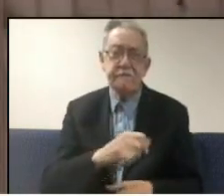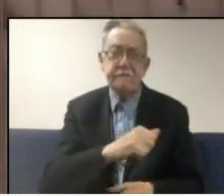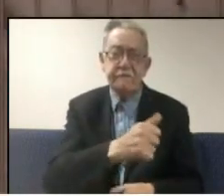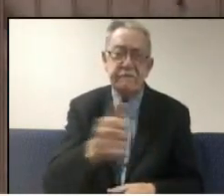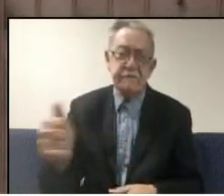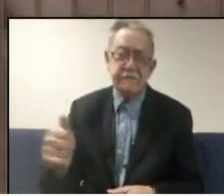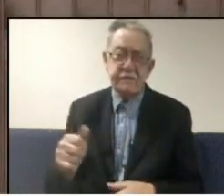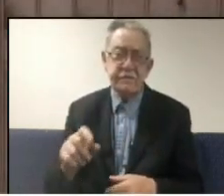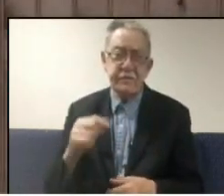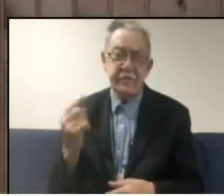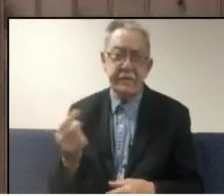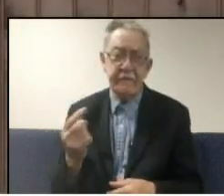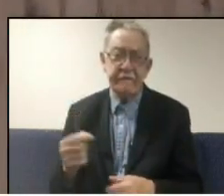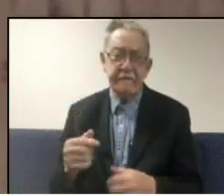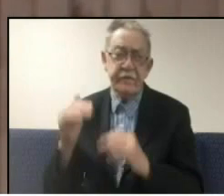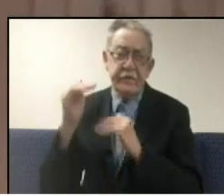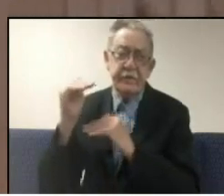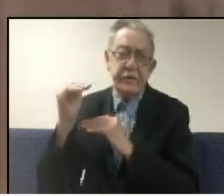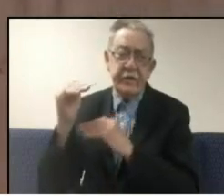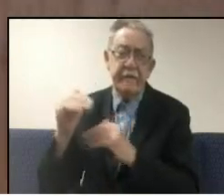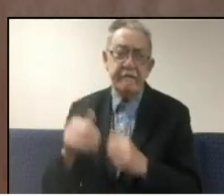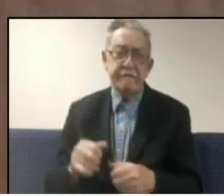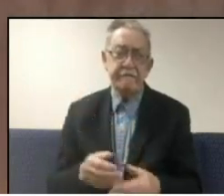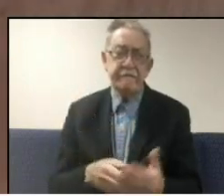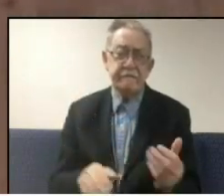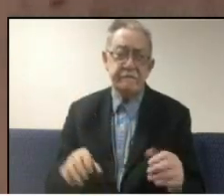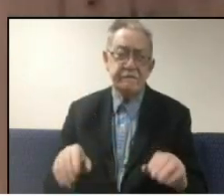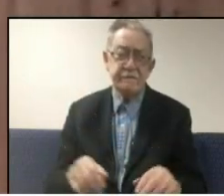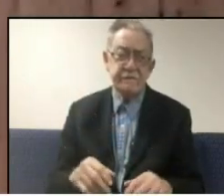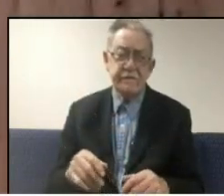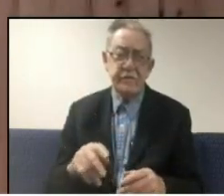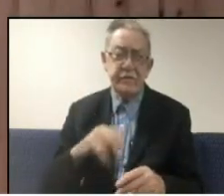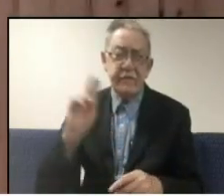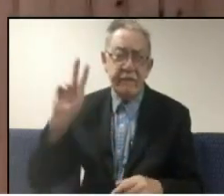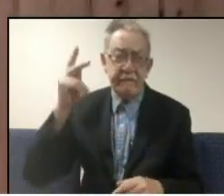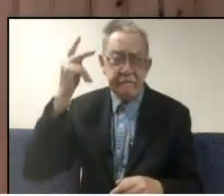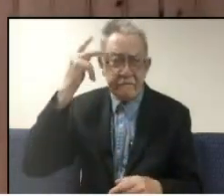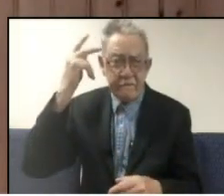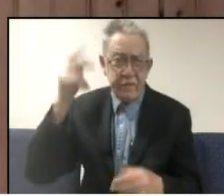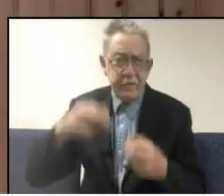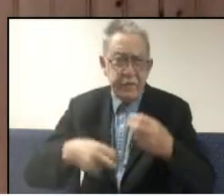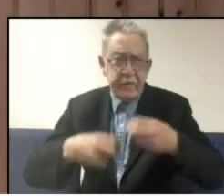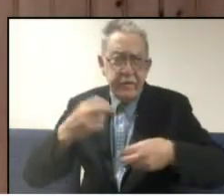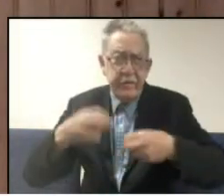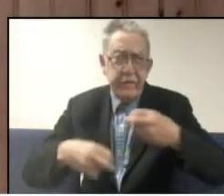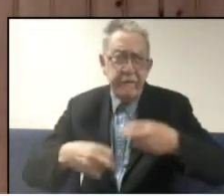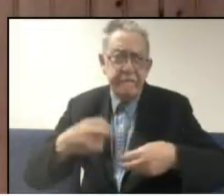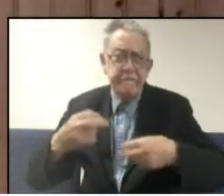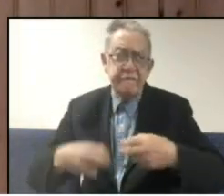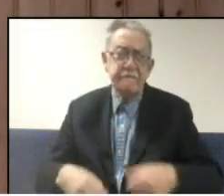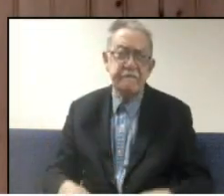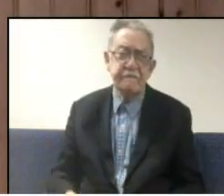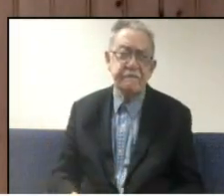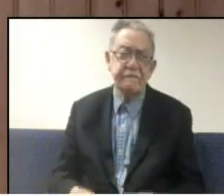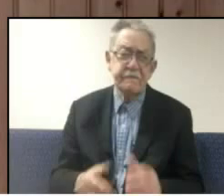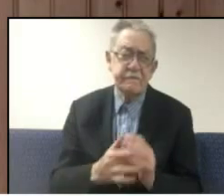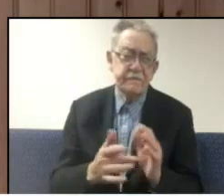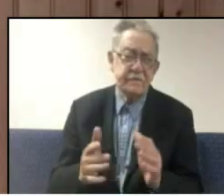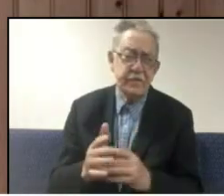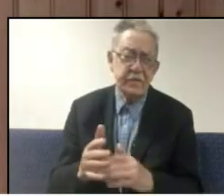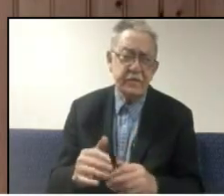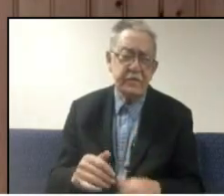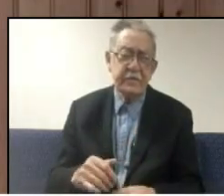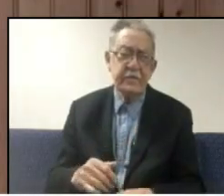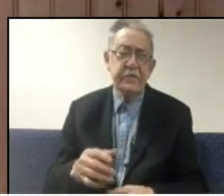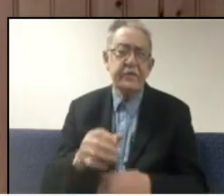a minimal amount because, after all, I've had all this public problems. Jesus takes